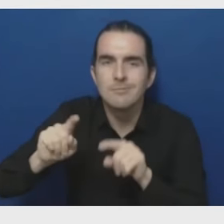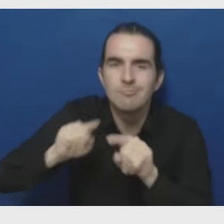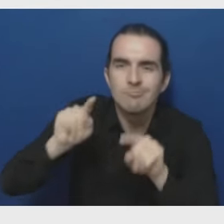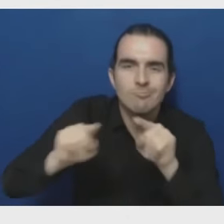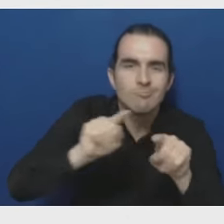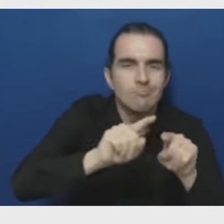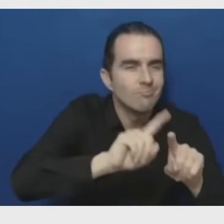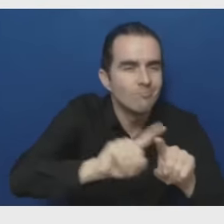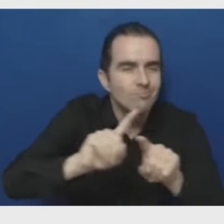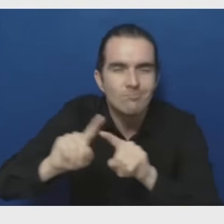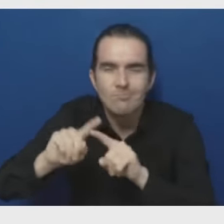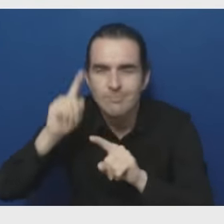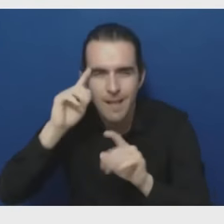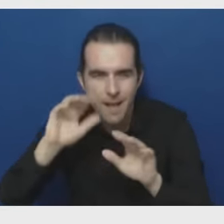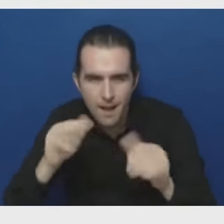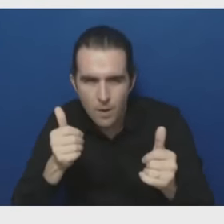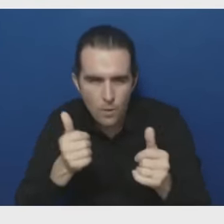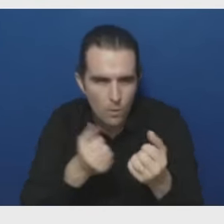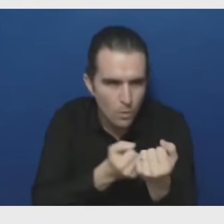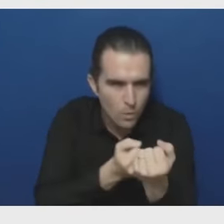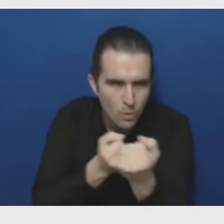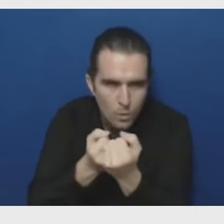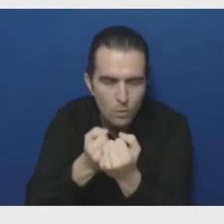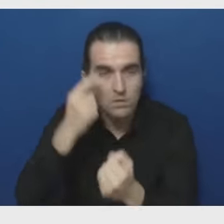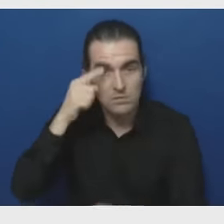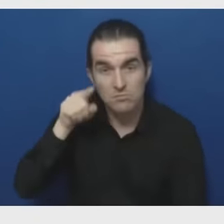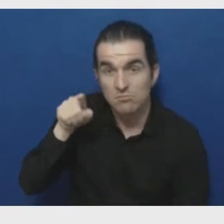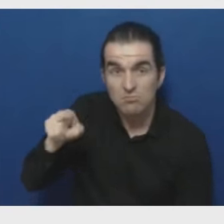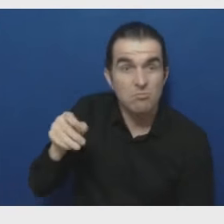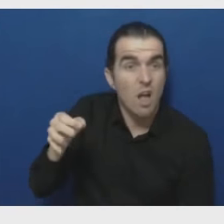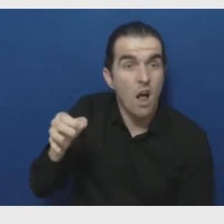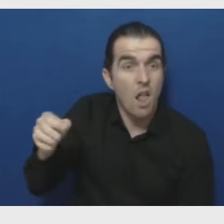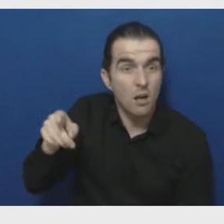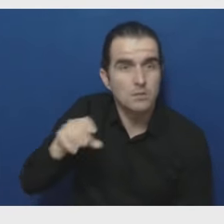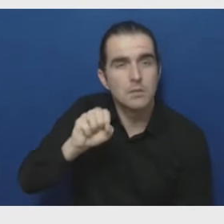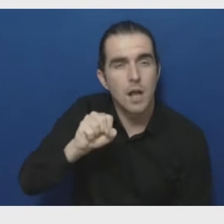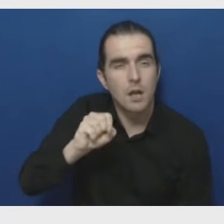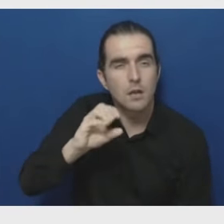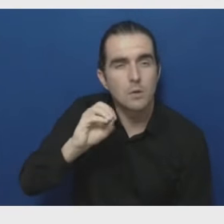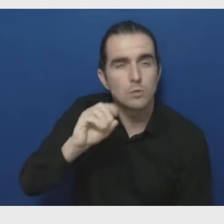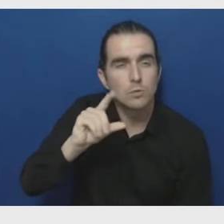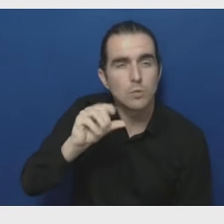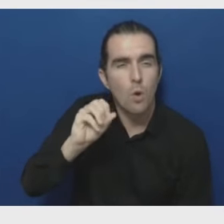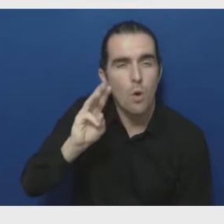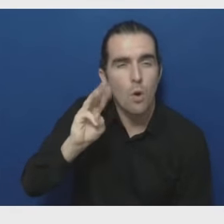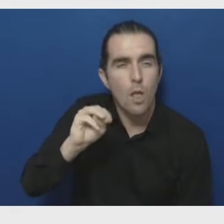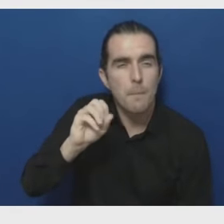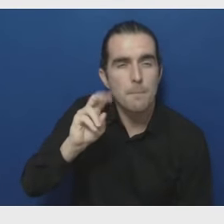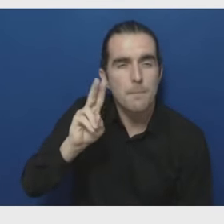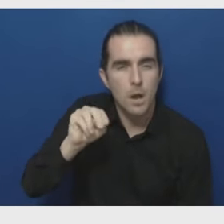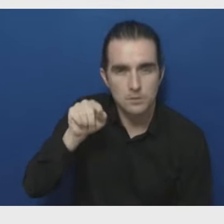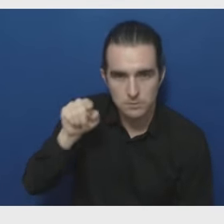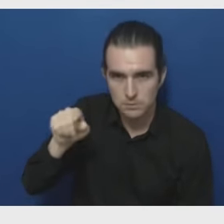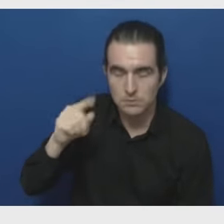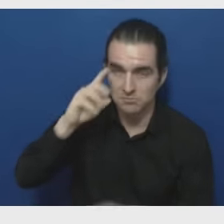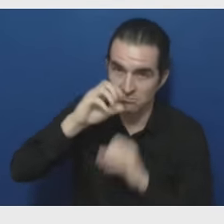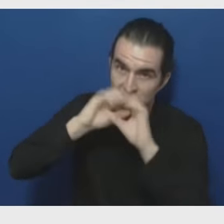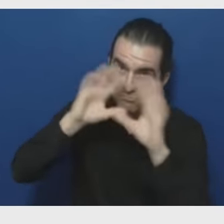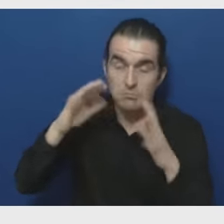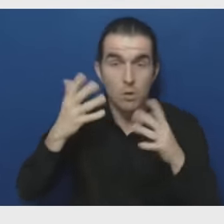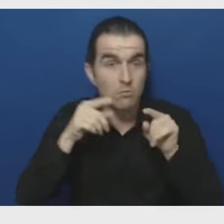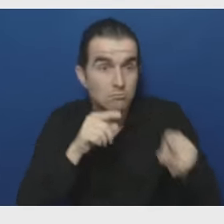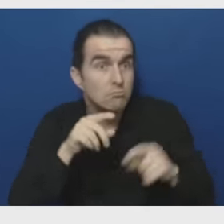a country in Europe. It's not the same, and we should not be said to be progressing